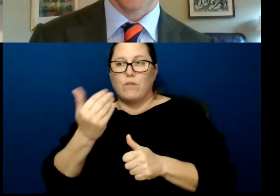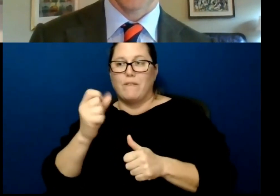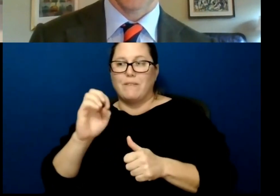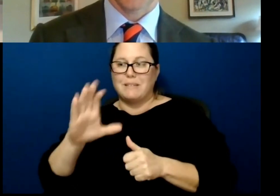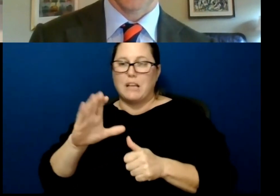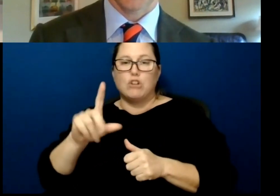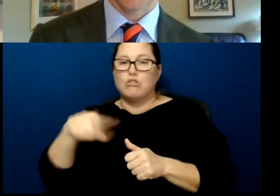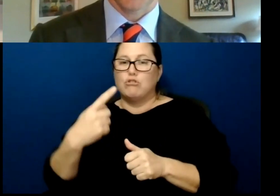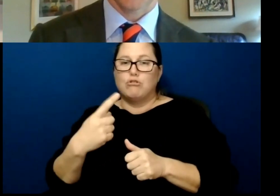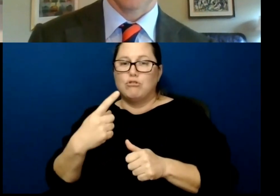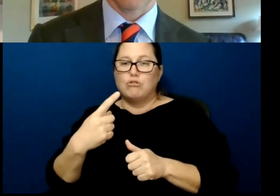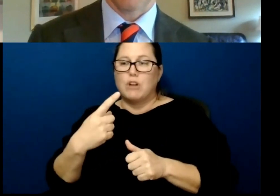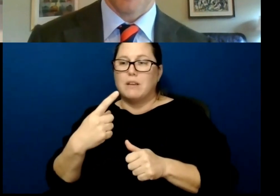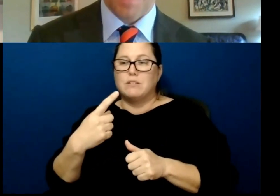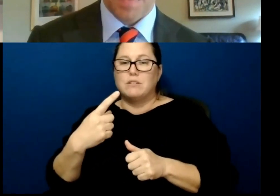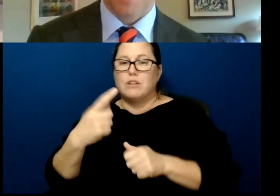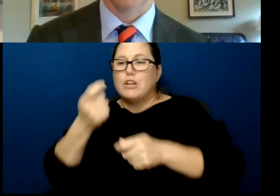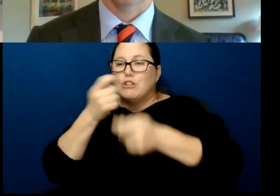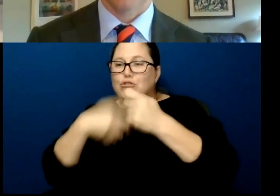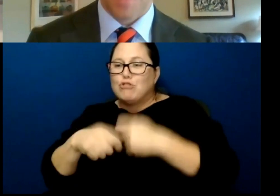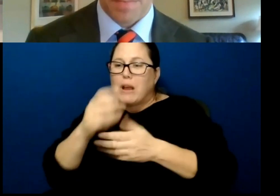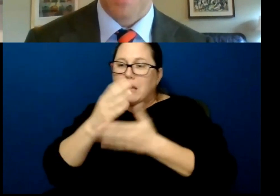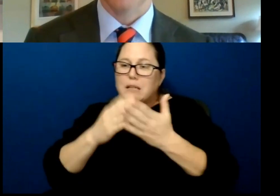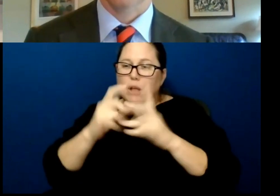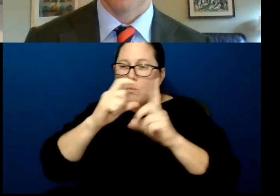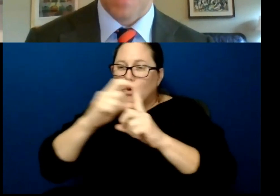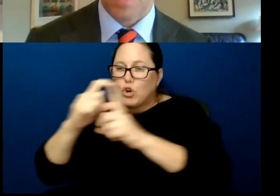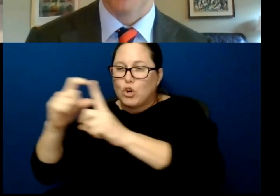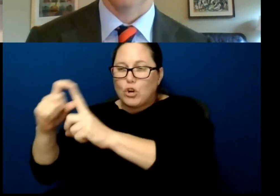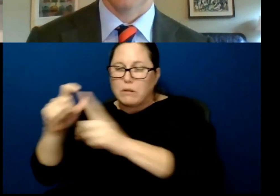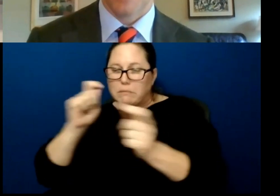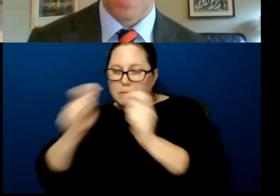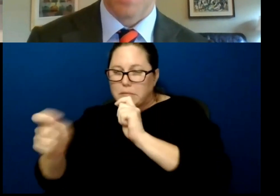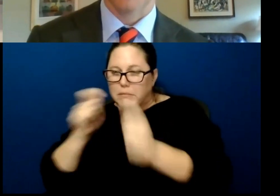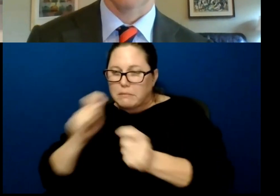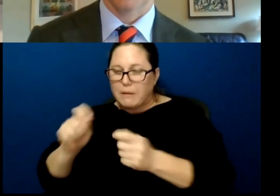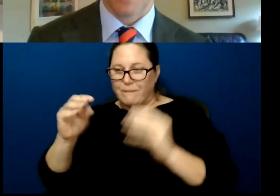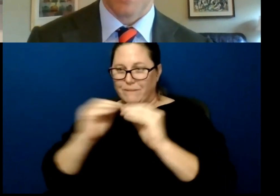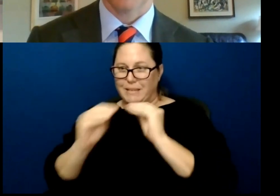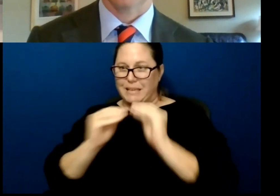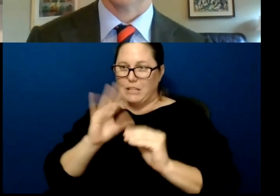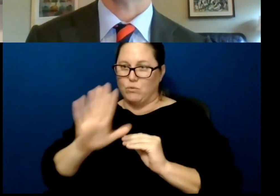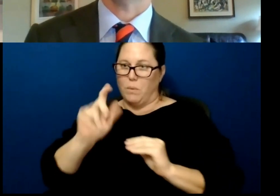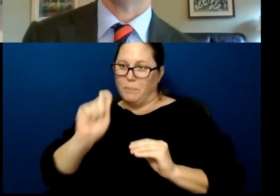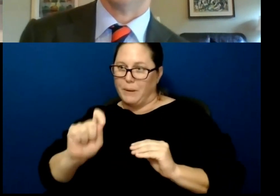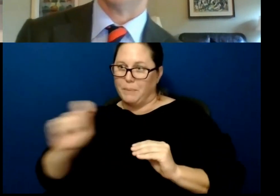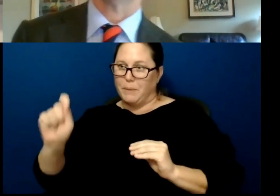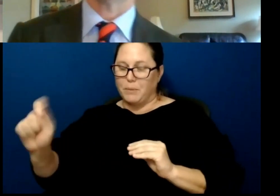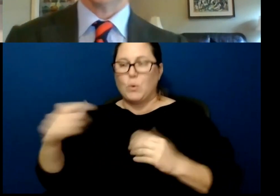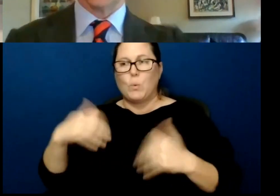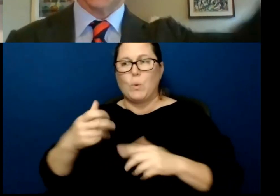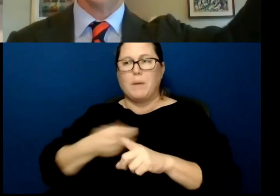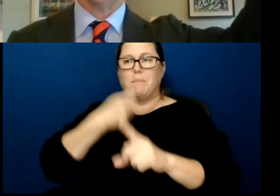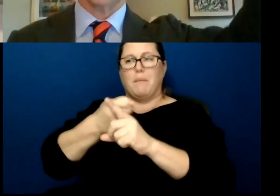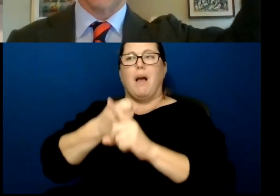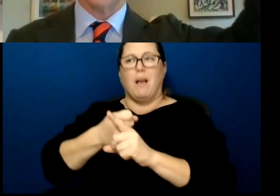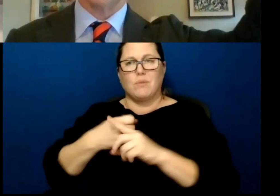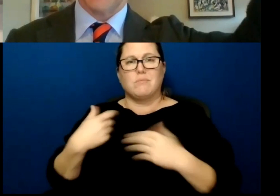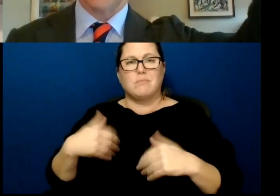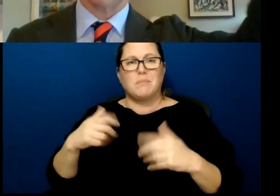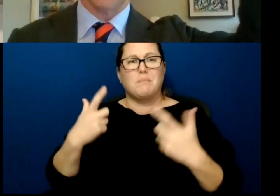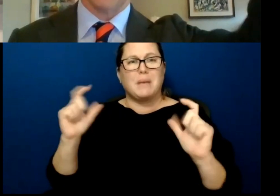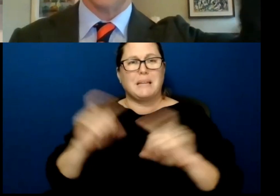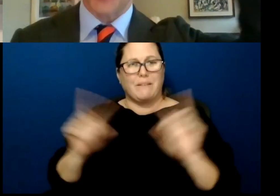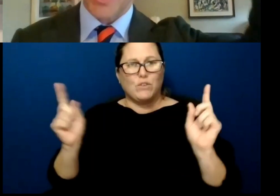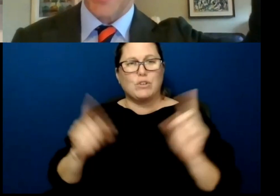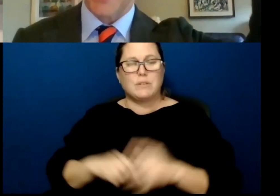just clicking for synonyms and things of that nature and correcting your punctuation, it makes a huge difference. Thank you for that. Students, raise